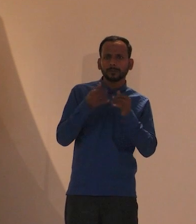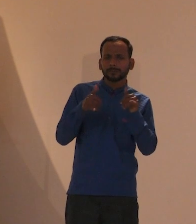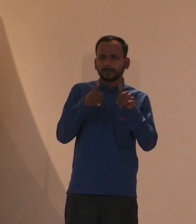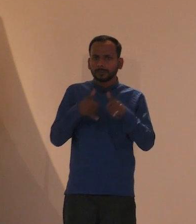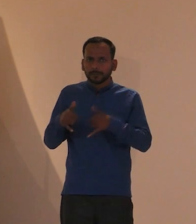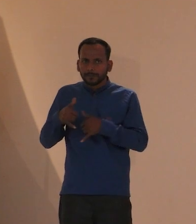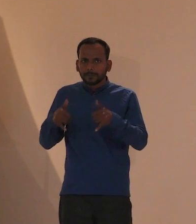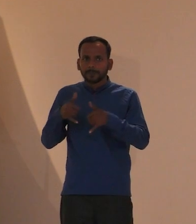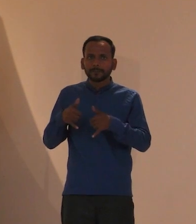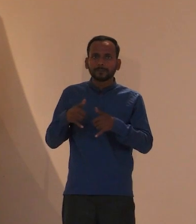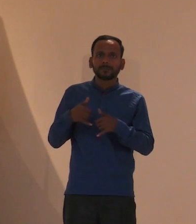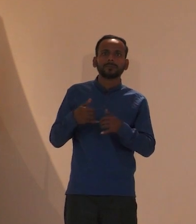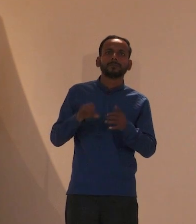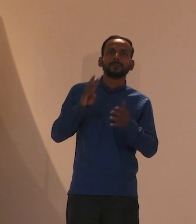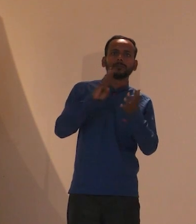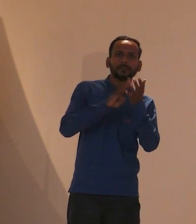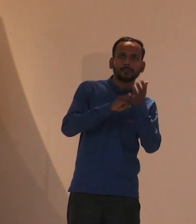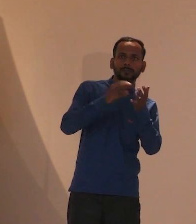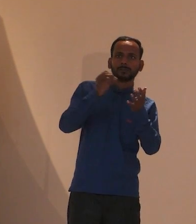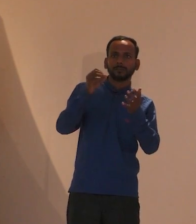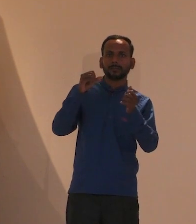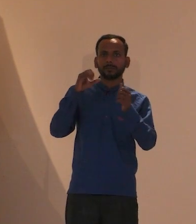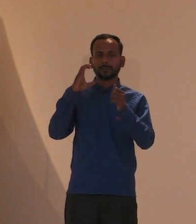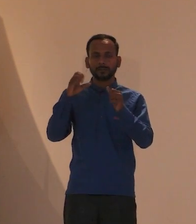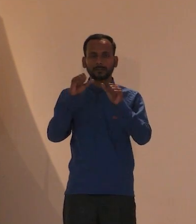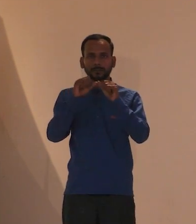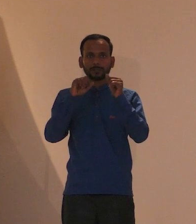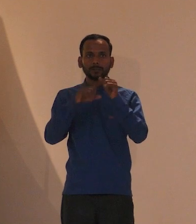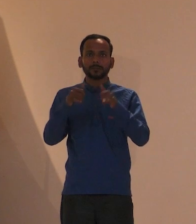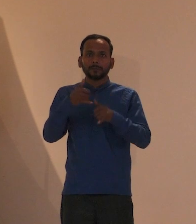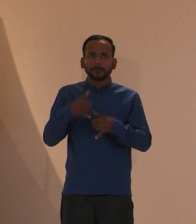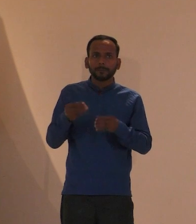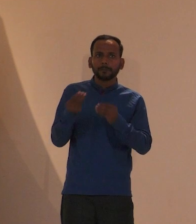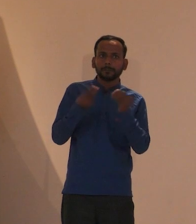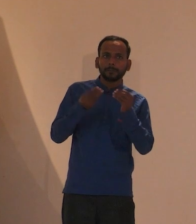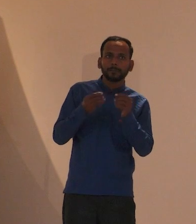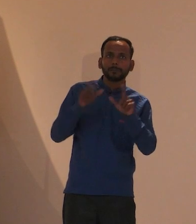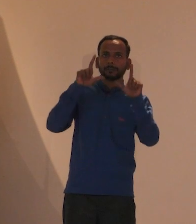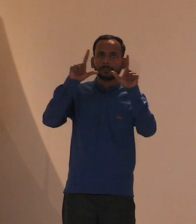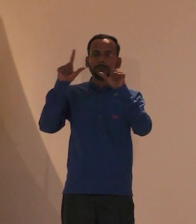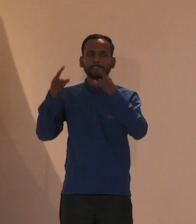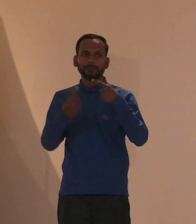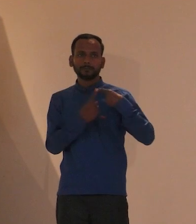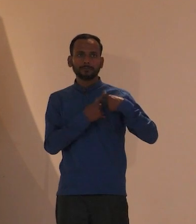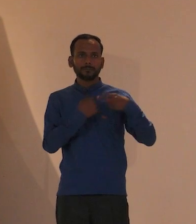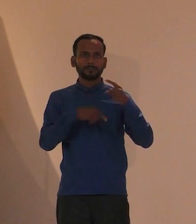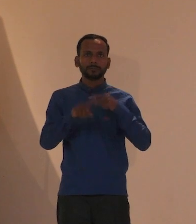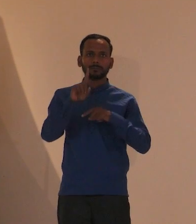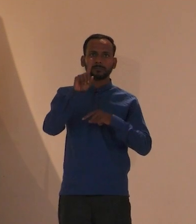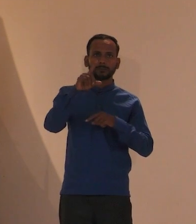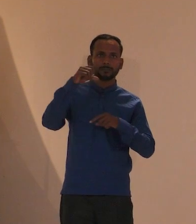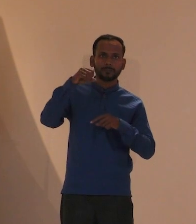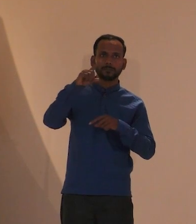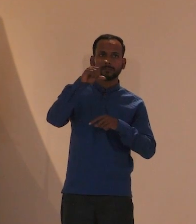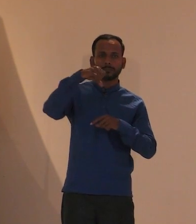into what MoCA is, how it came to be. So the Museum of Christian Art was set up in